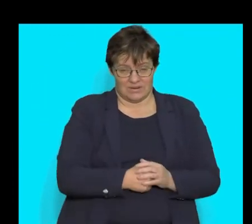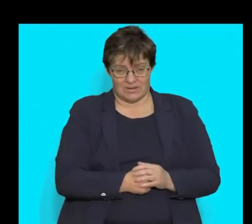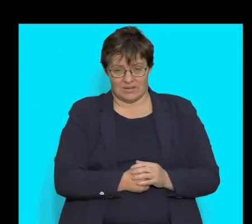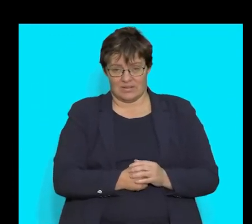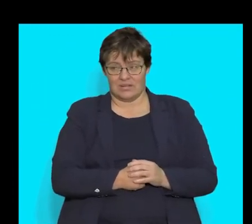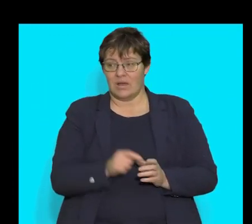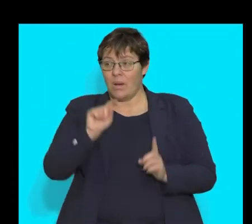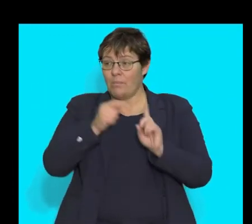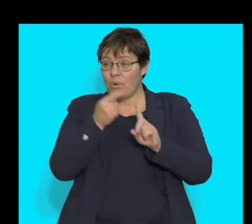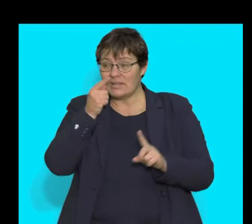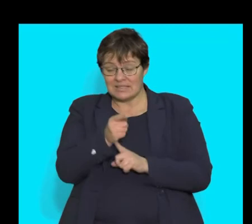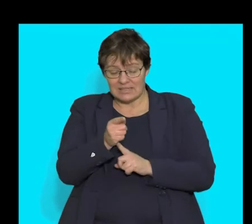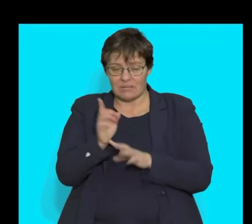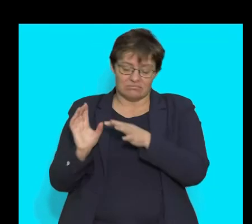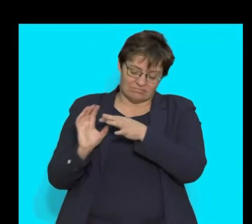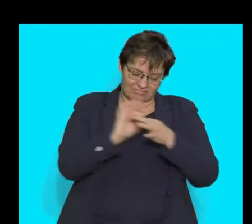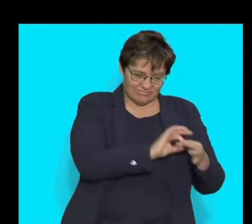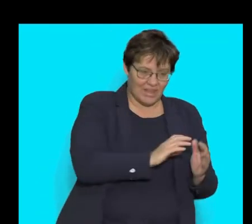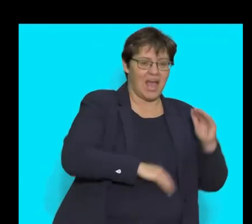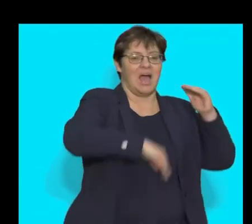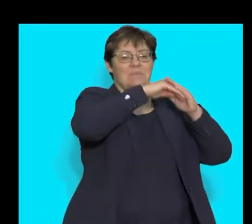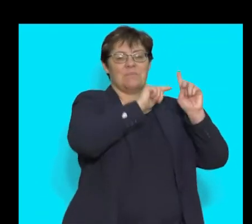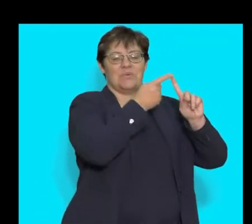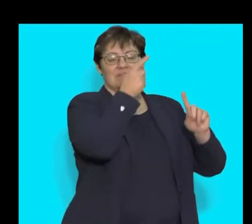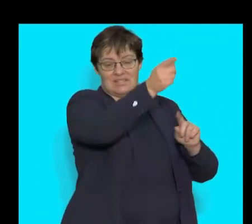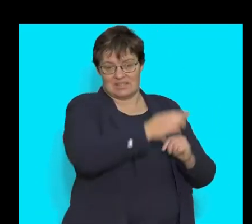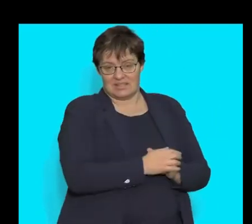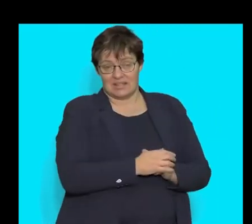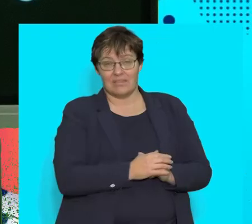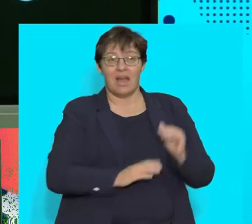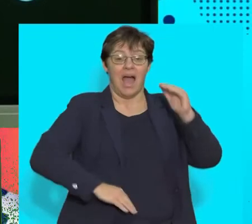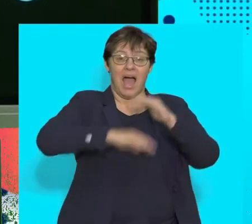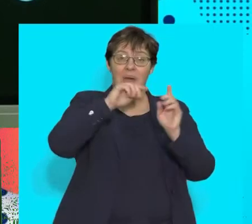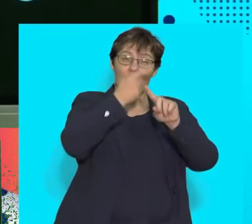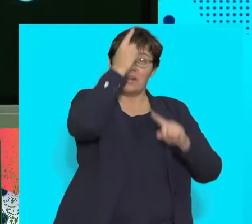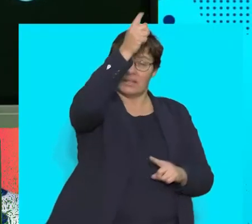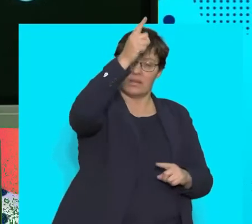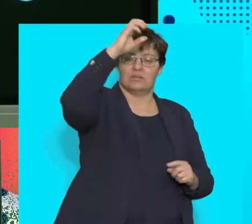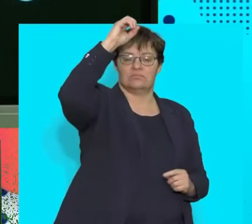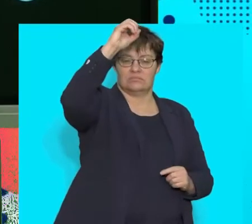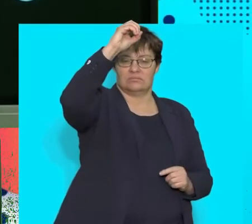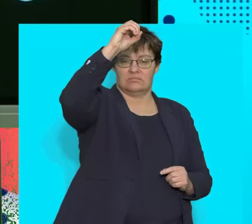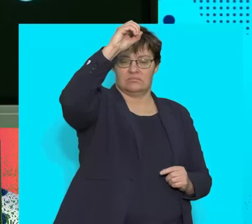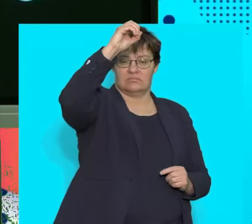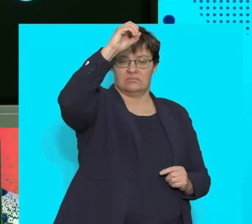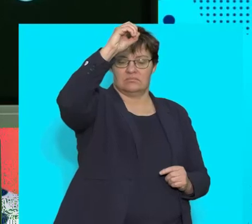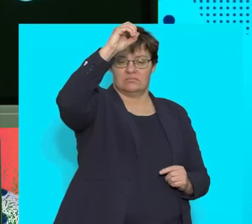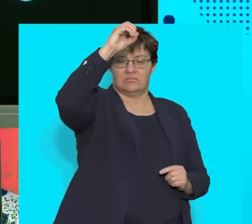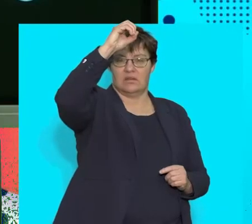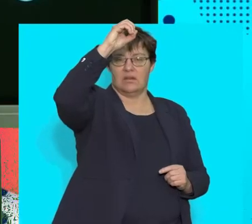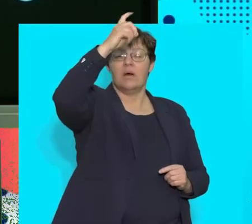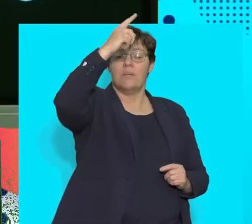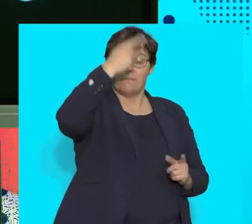point there, correlates to the highest point. So at the highest point, the stone has 0 velocity, but it